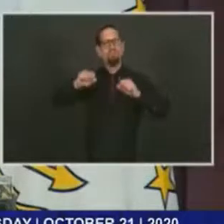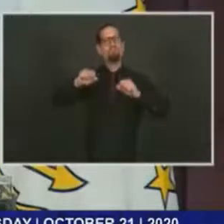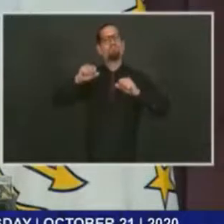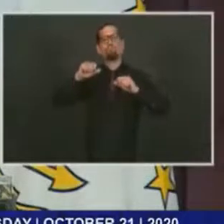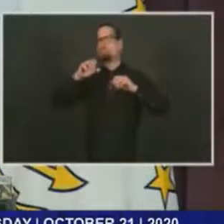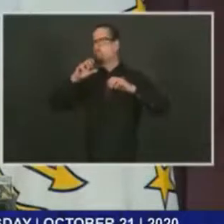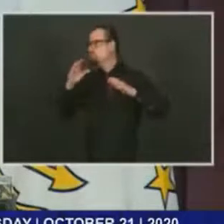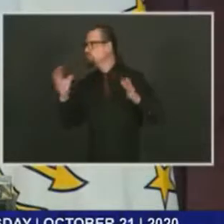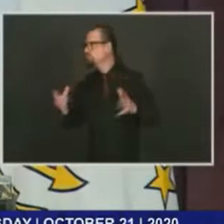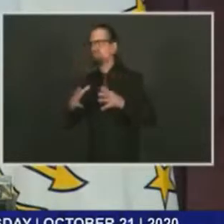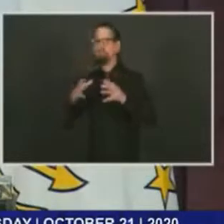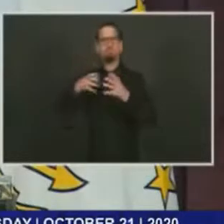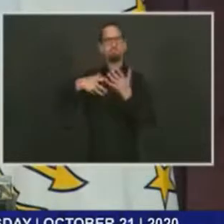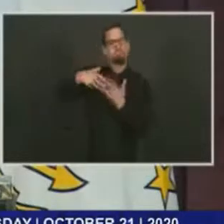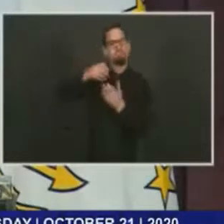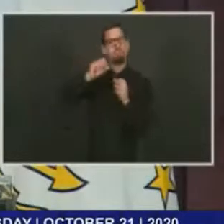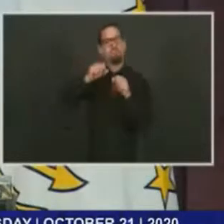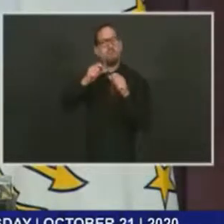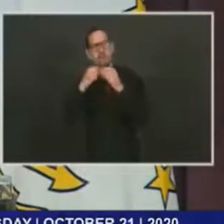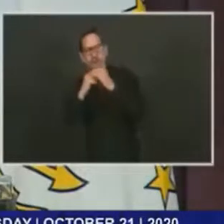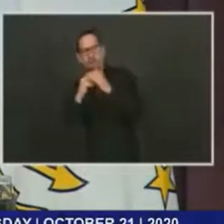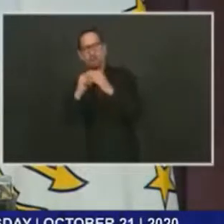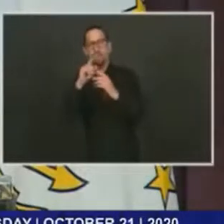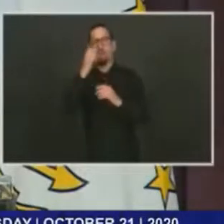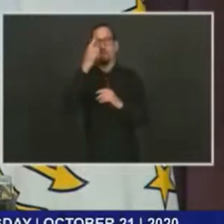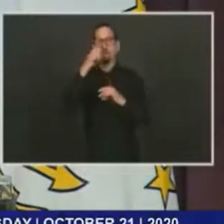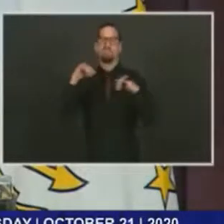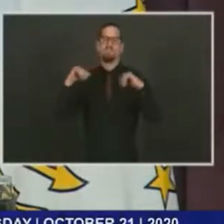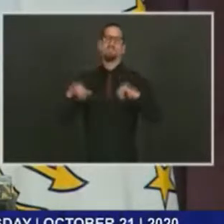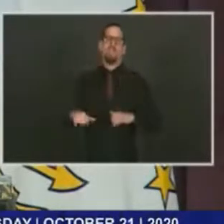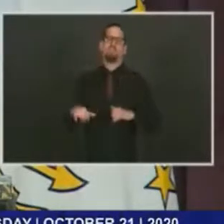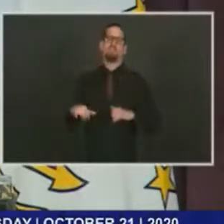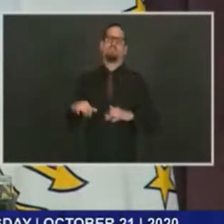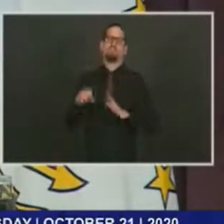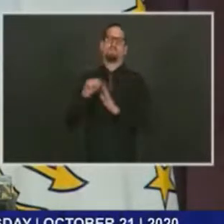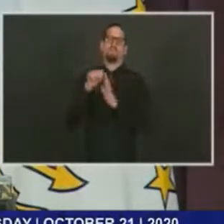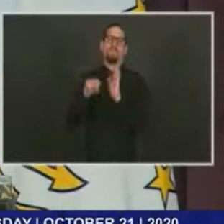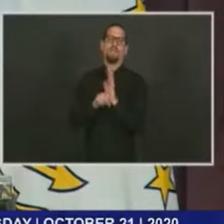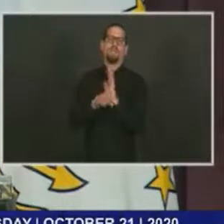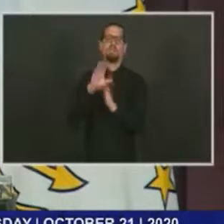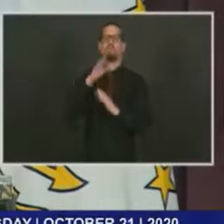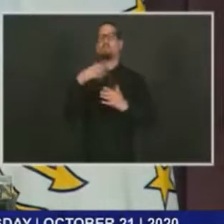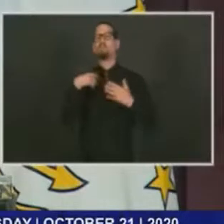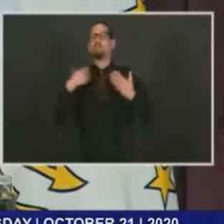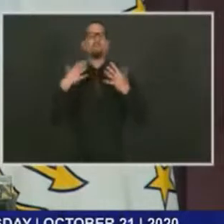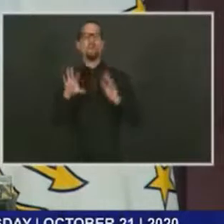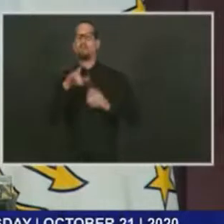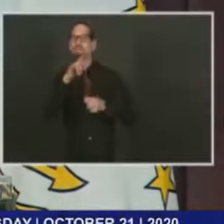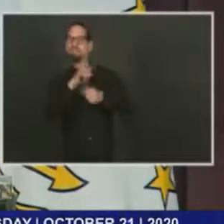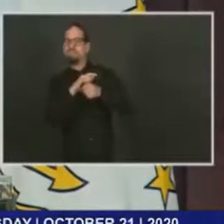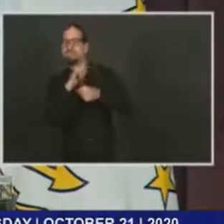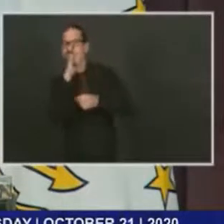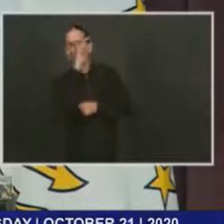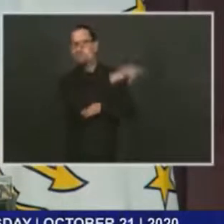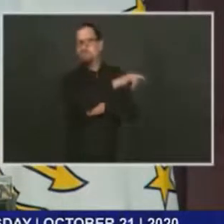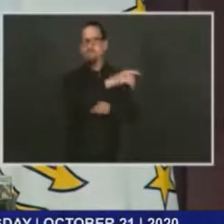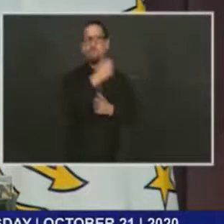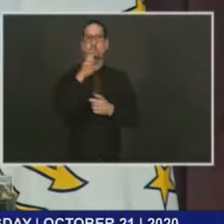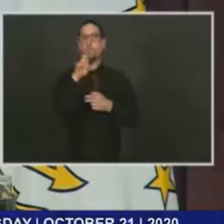consider staying home for Thanksgiving, even if you typically travel to see aunts, uncles, family, and